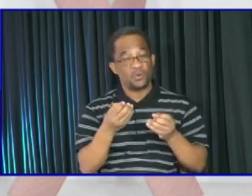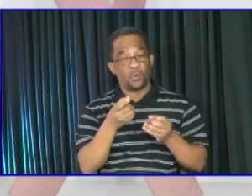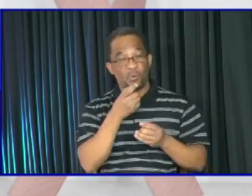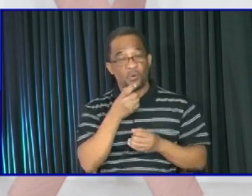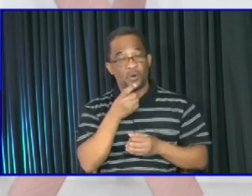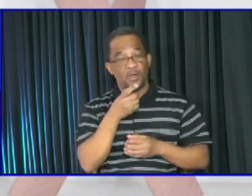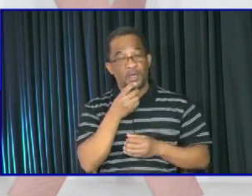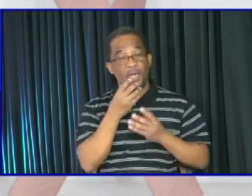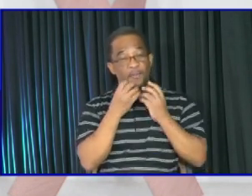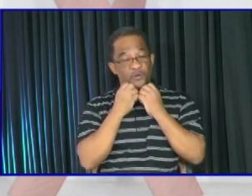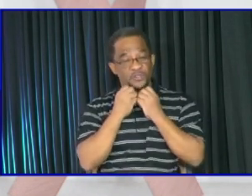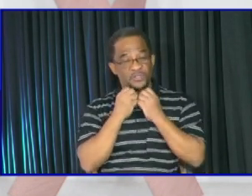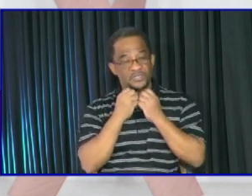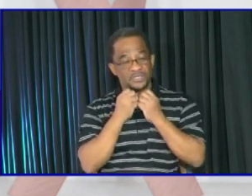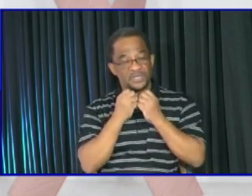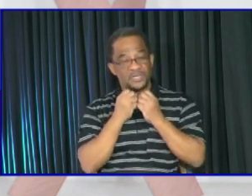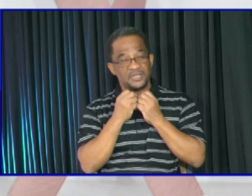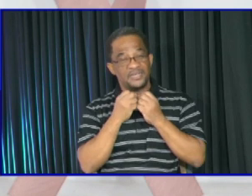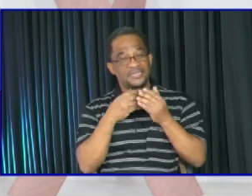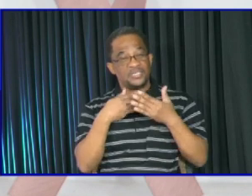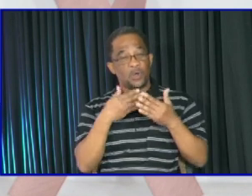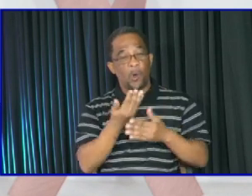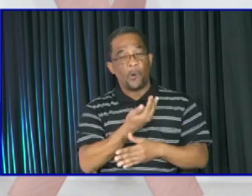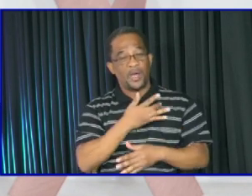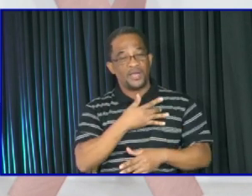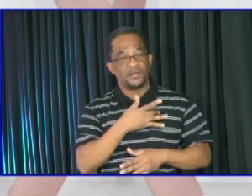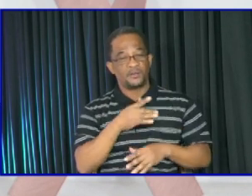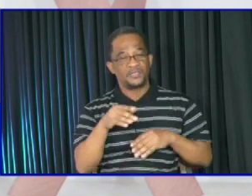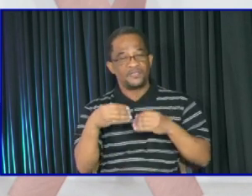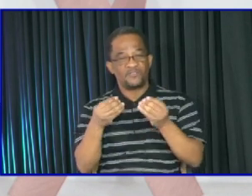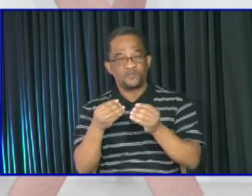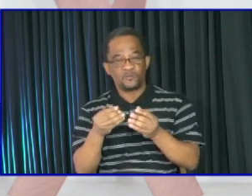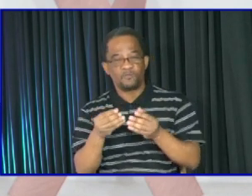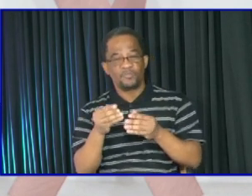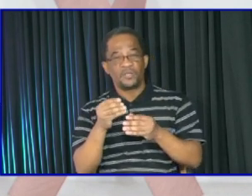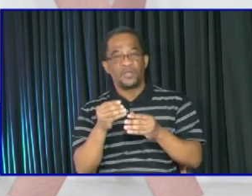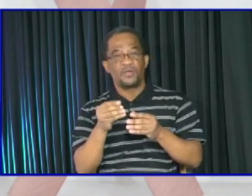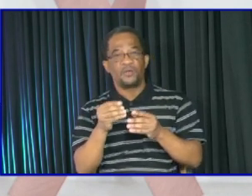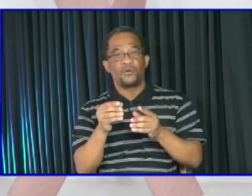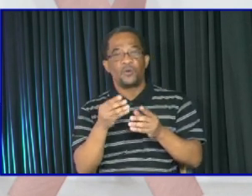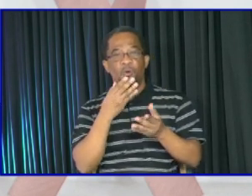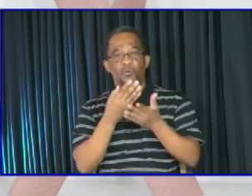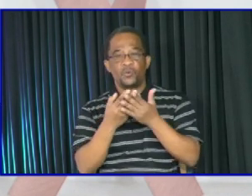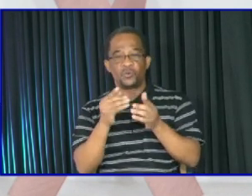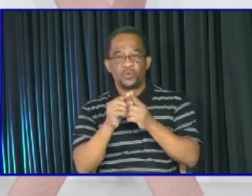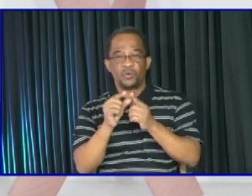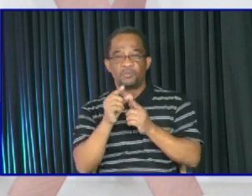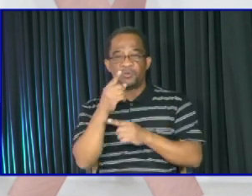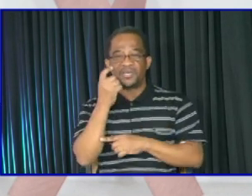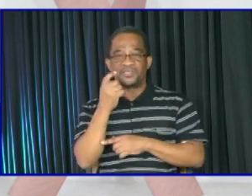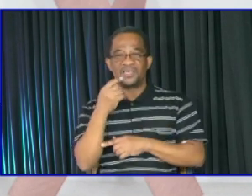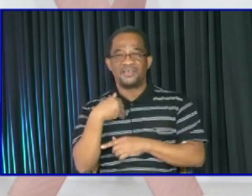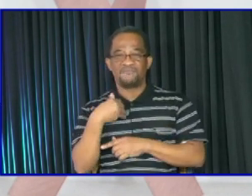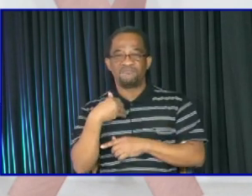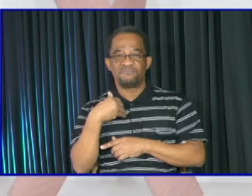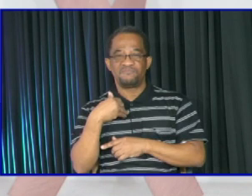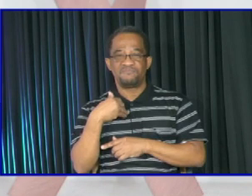who you've given a word of warning. But because we are bent in our own way,